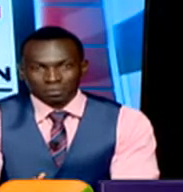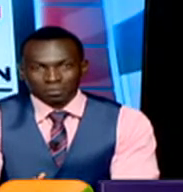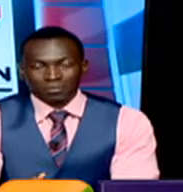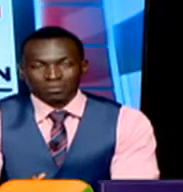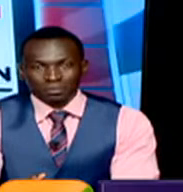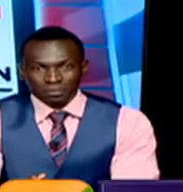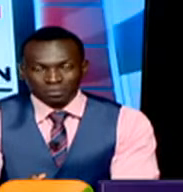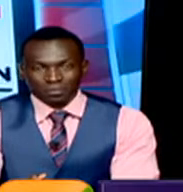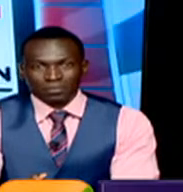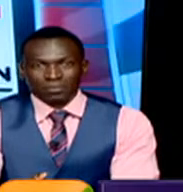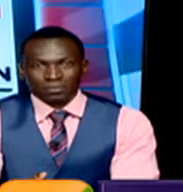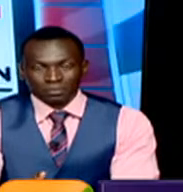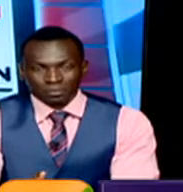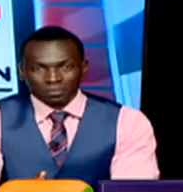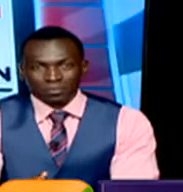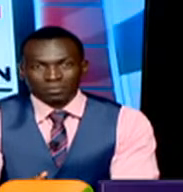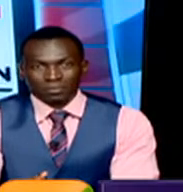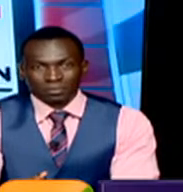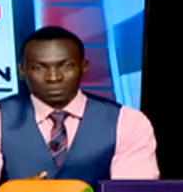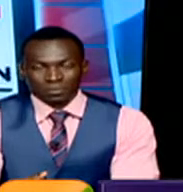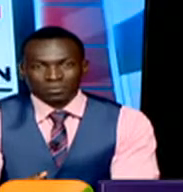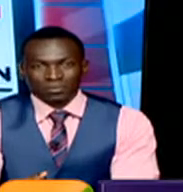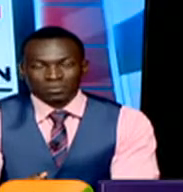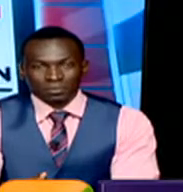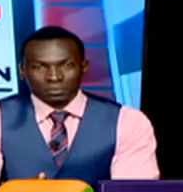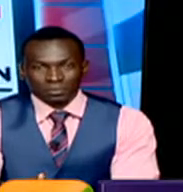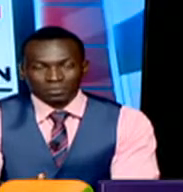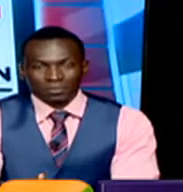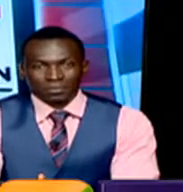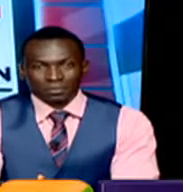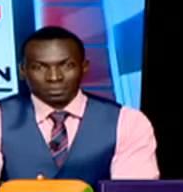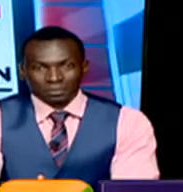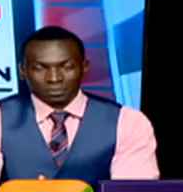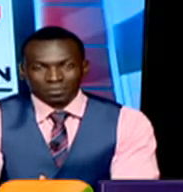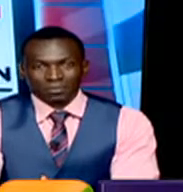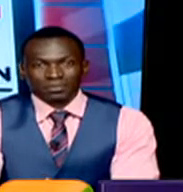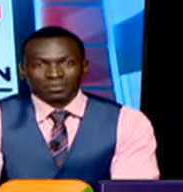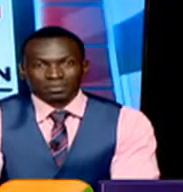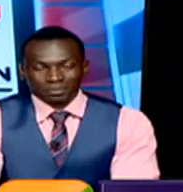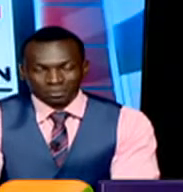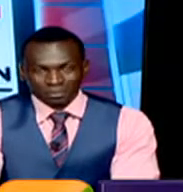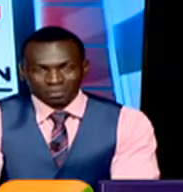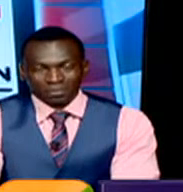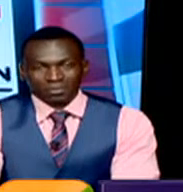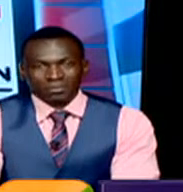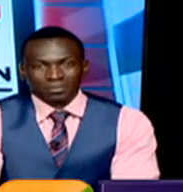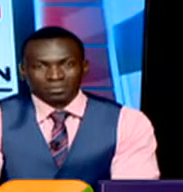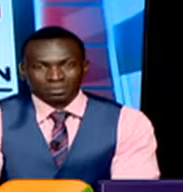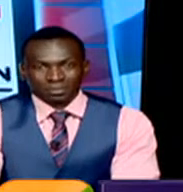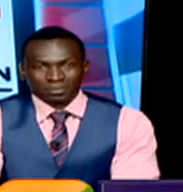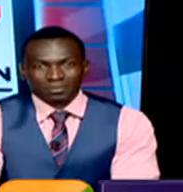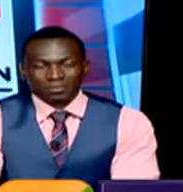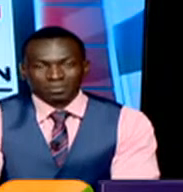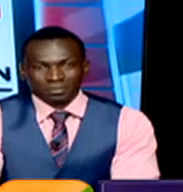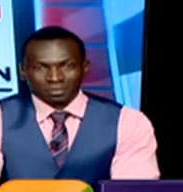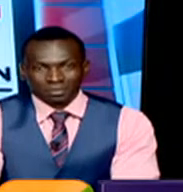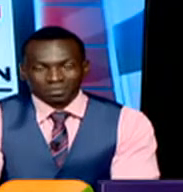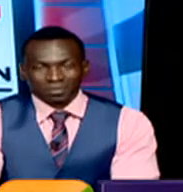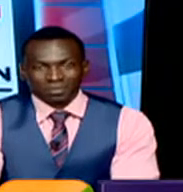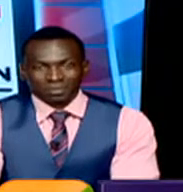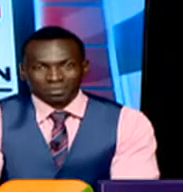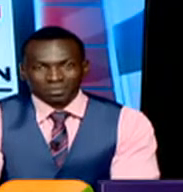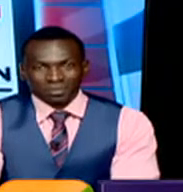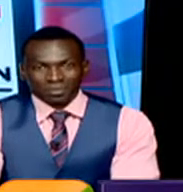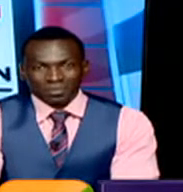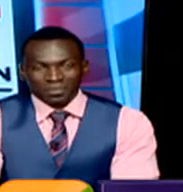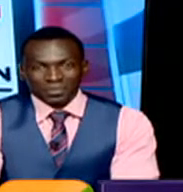the directors, the cameramen, the sound men, everybody, and the management. Mm-hmm. Thanks so much for being a part of this. And thank you for